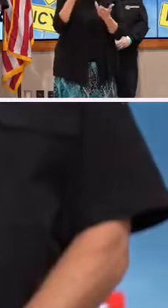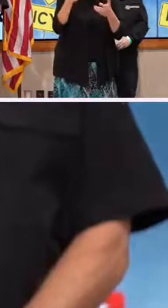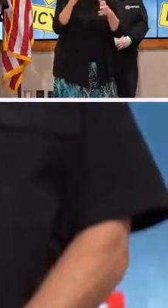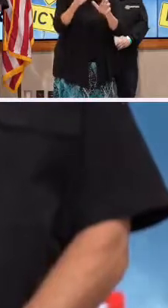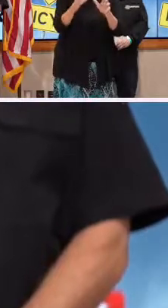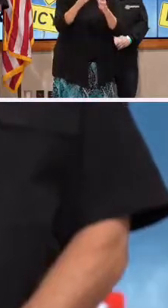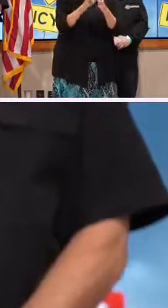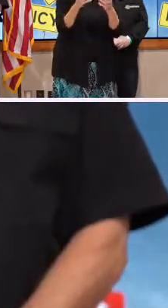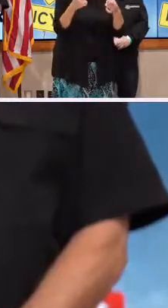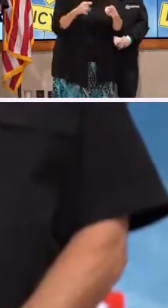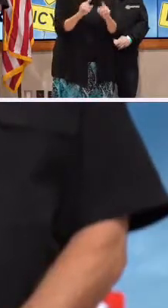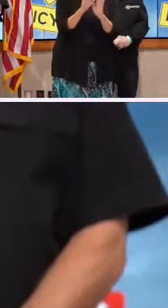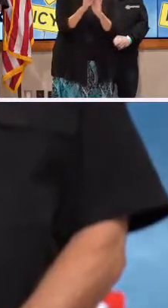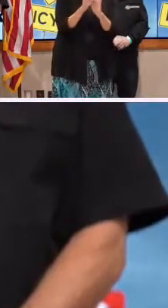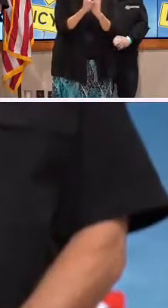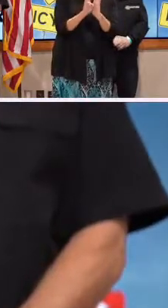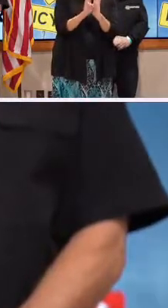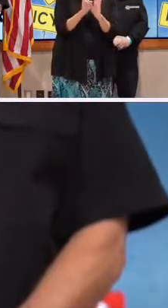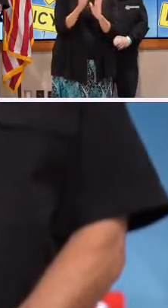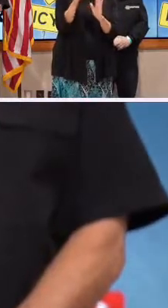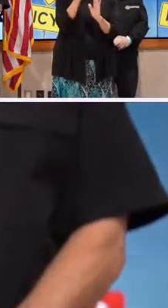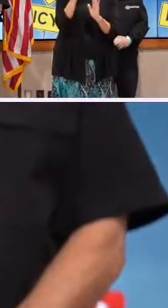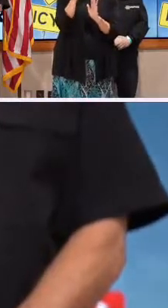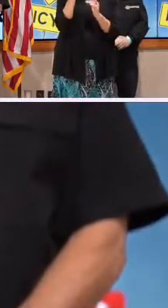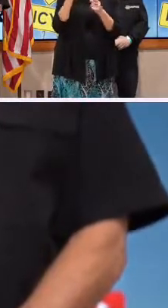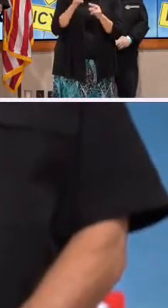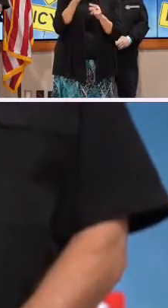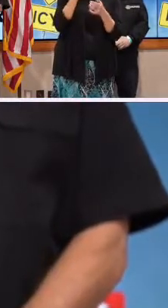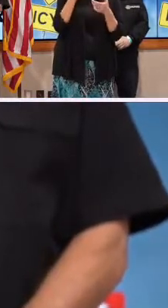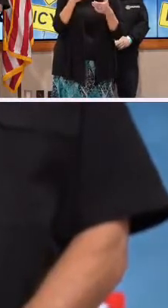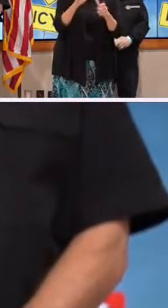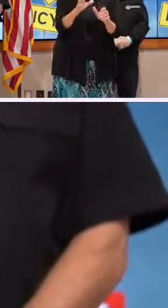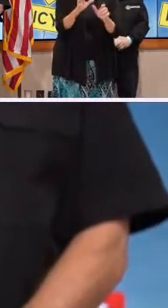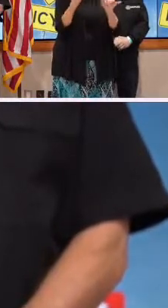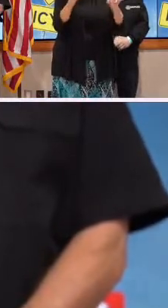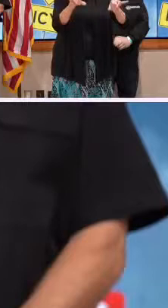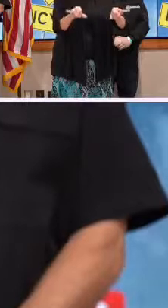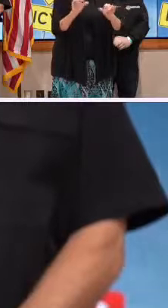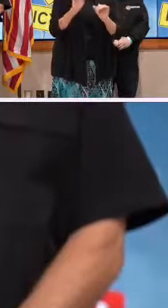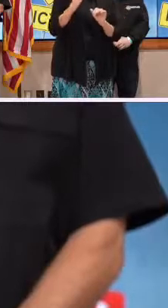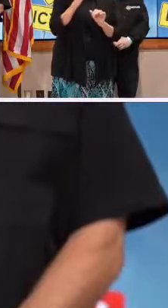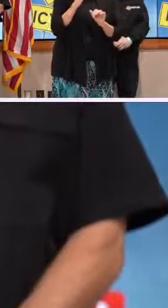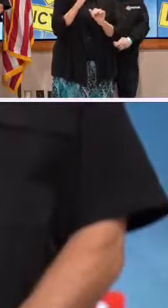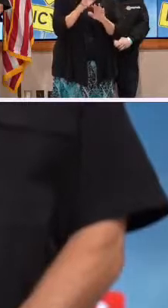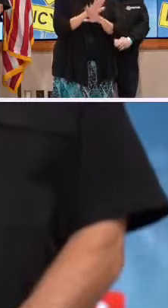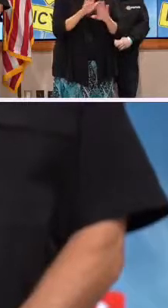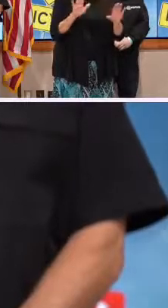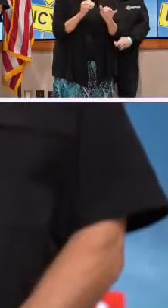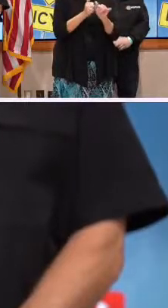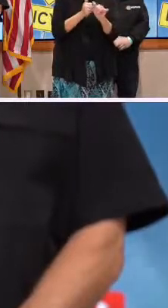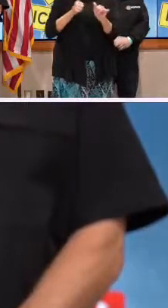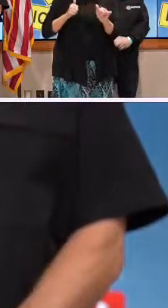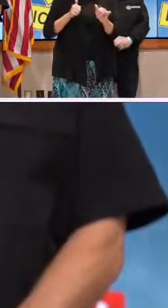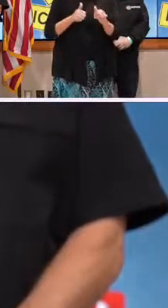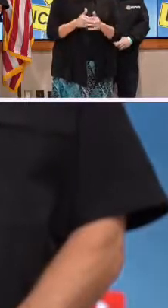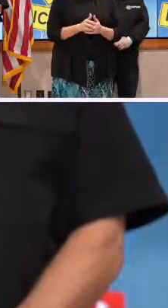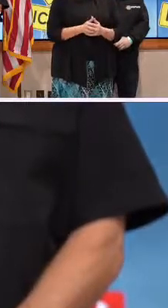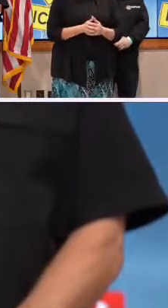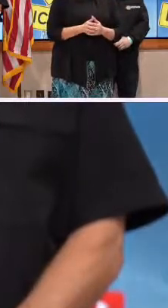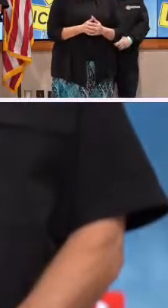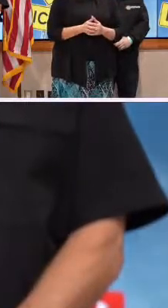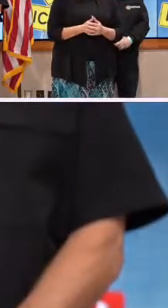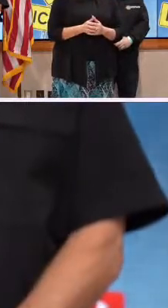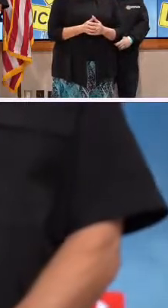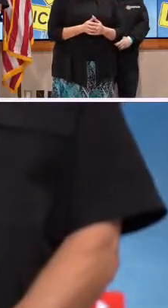situations we saw in Fort Worth. I'll talk about this in a minute, but the bottom line is this.